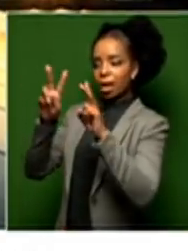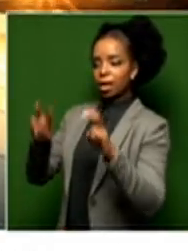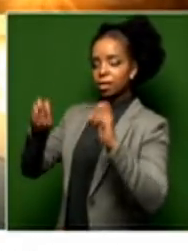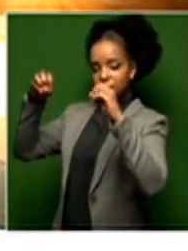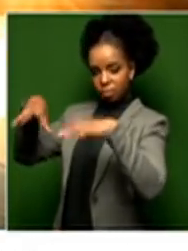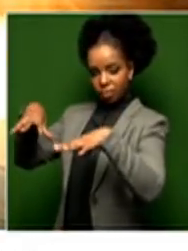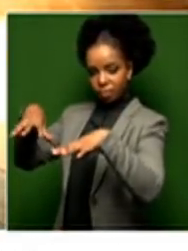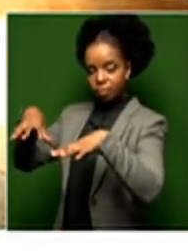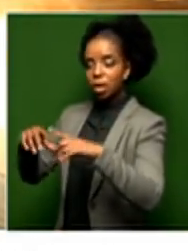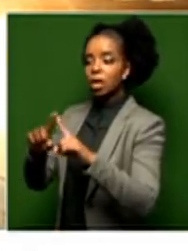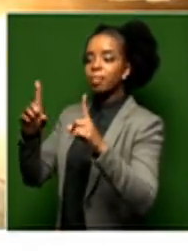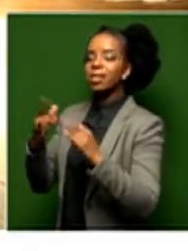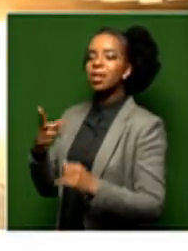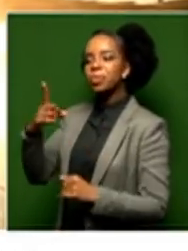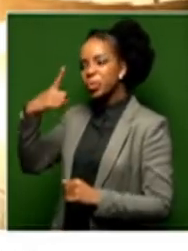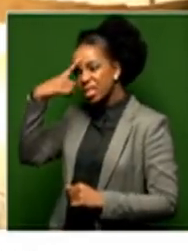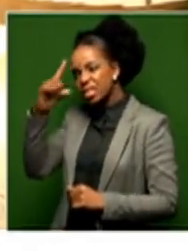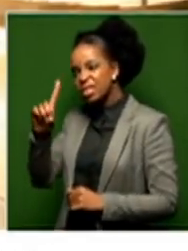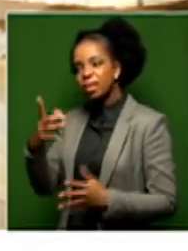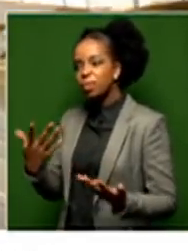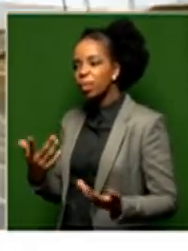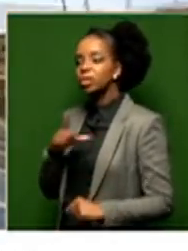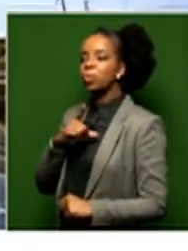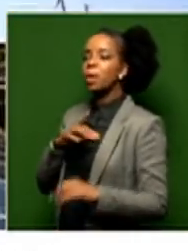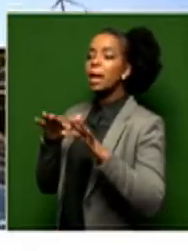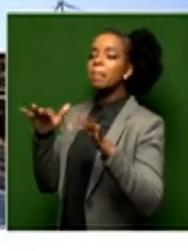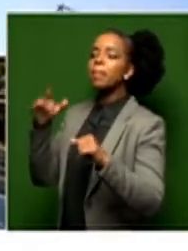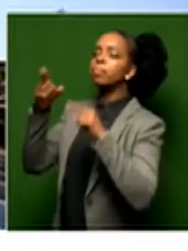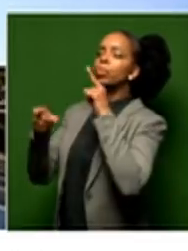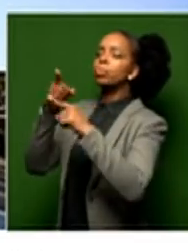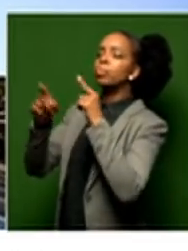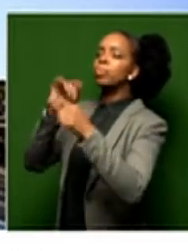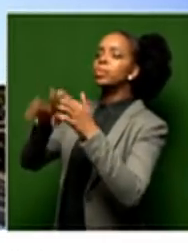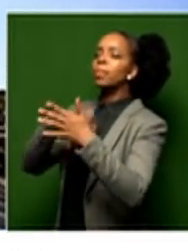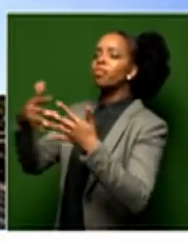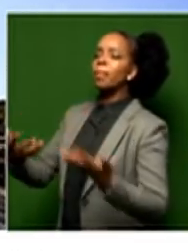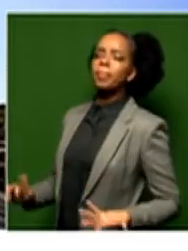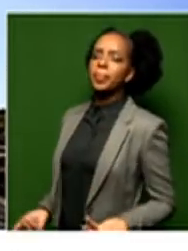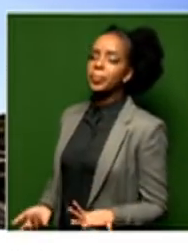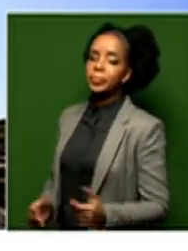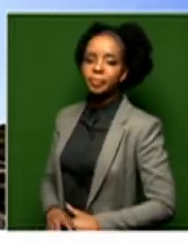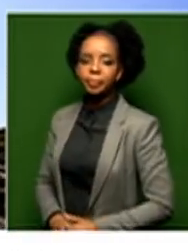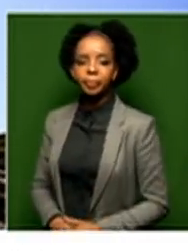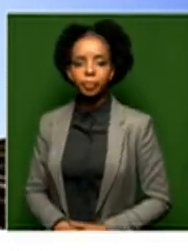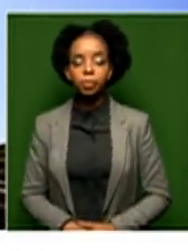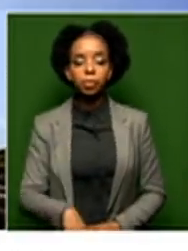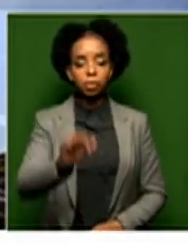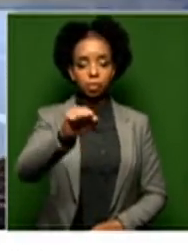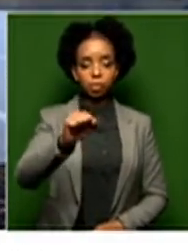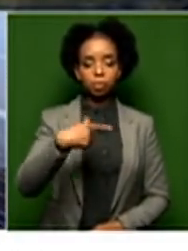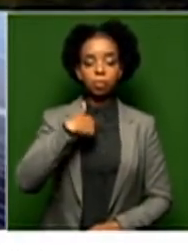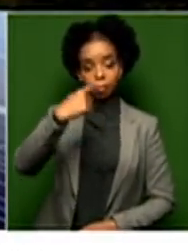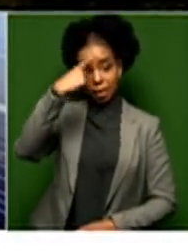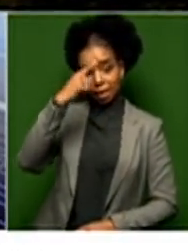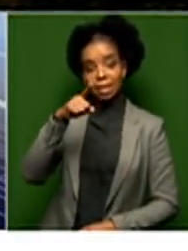view on this, the fact that there is criticism with regard to timeframes? Well, of course, I think it's valid criticism